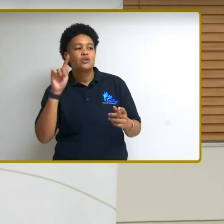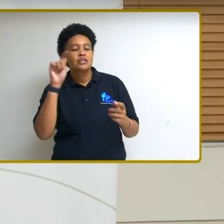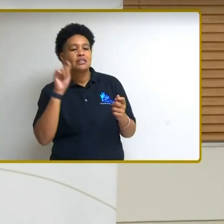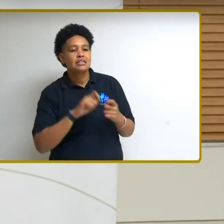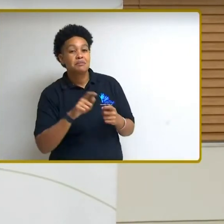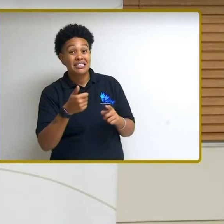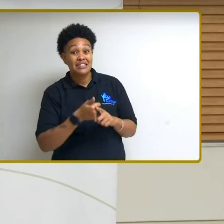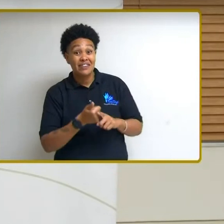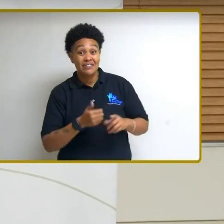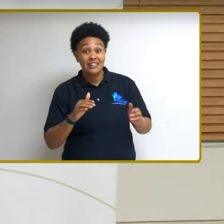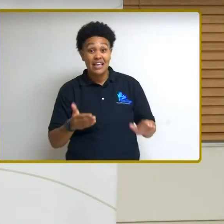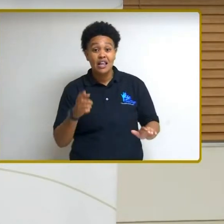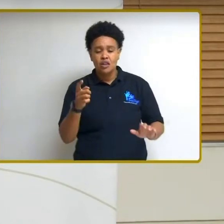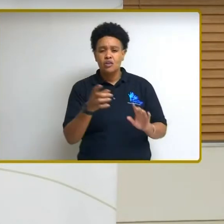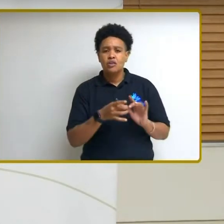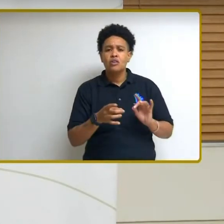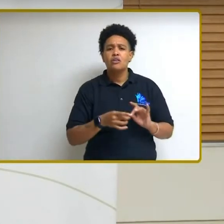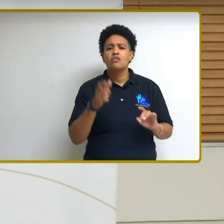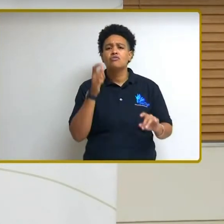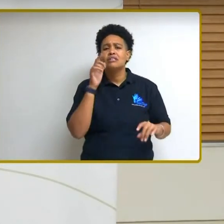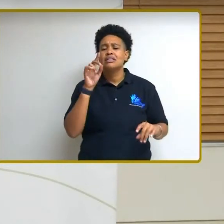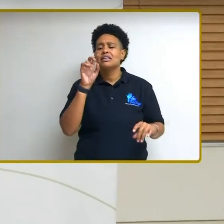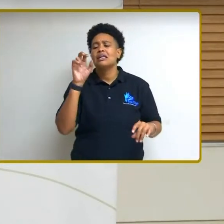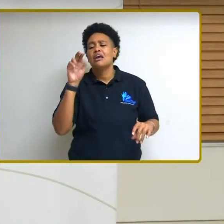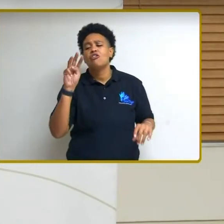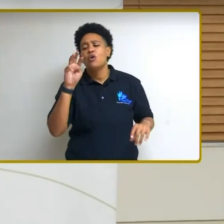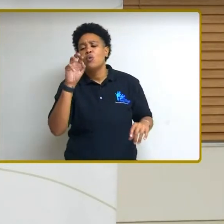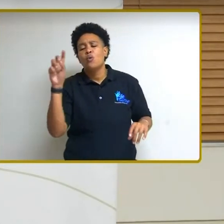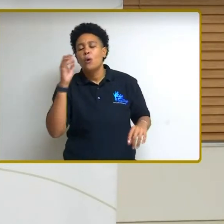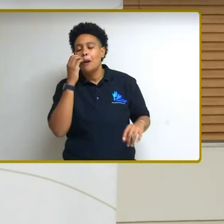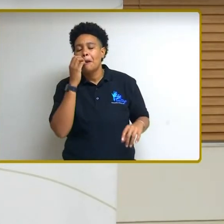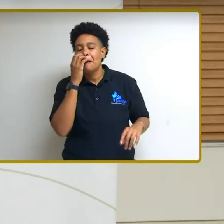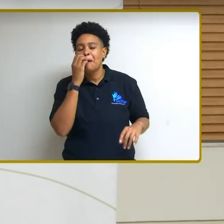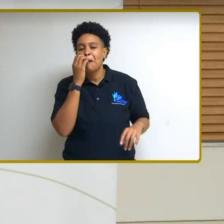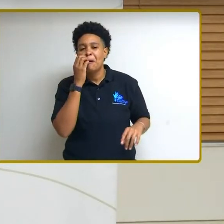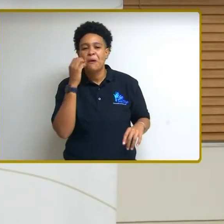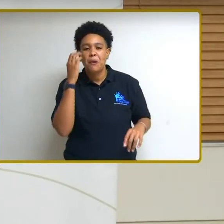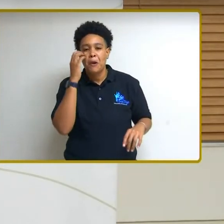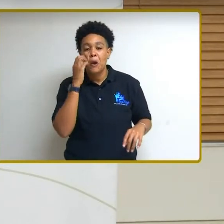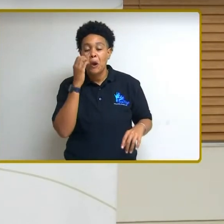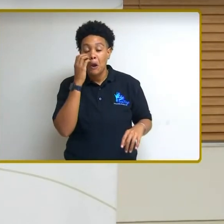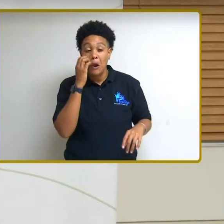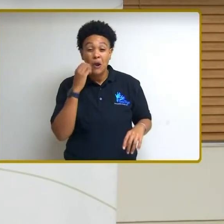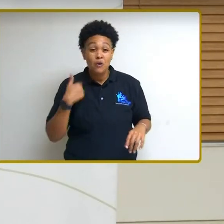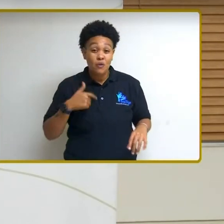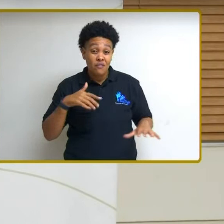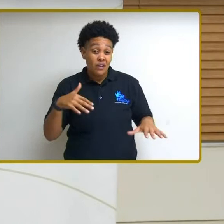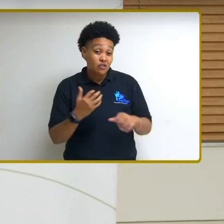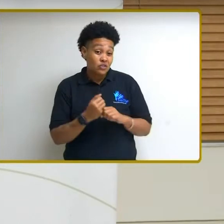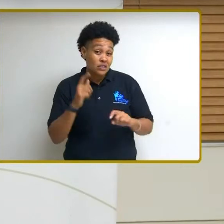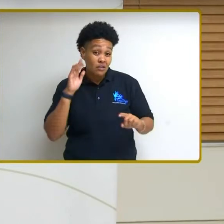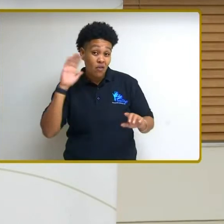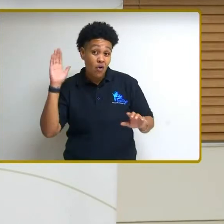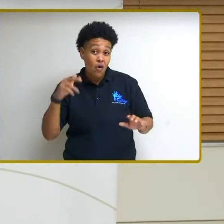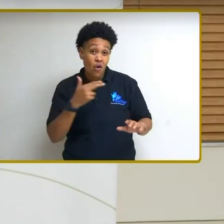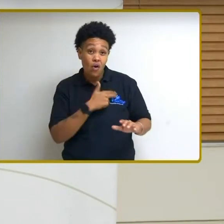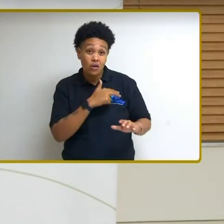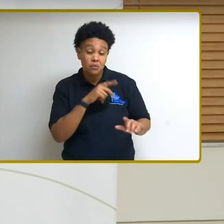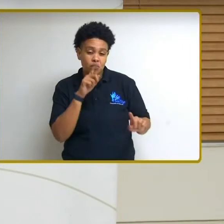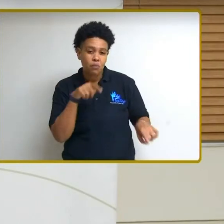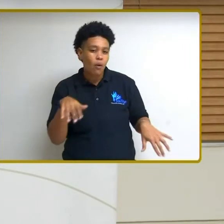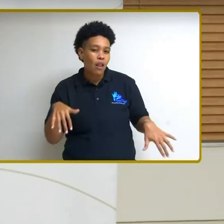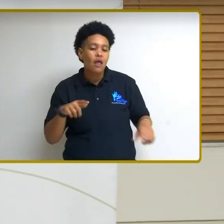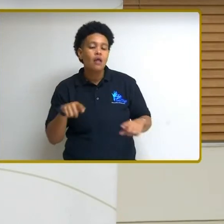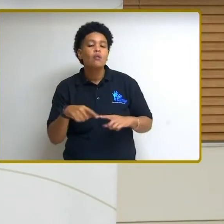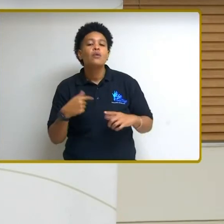specific death that you would have mentioned, we have not received all the hospital reports as yet. So